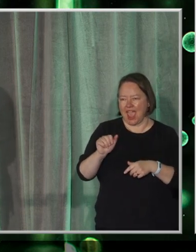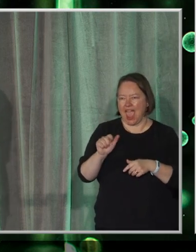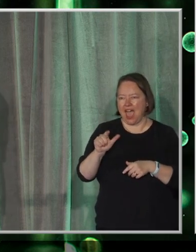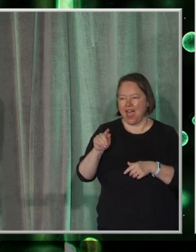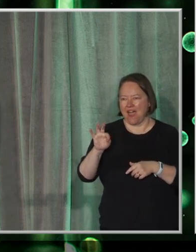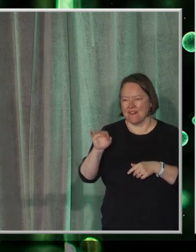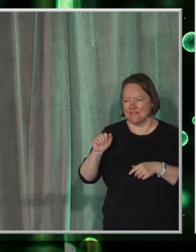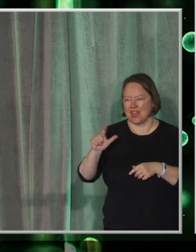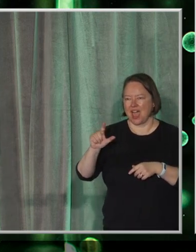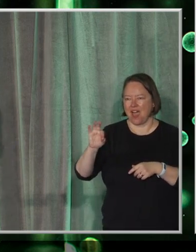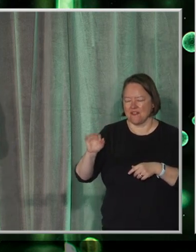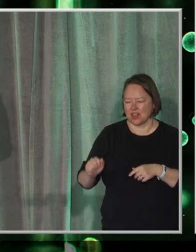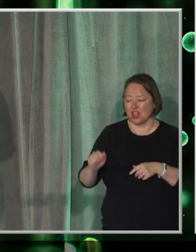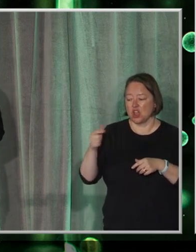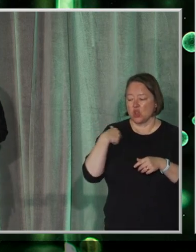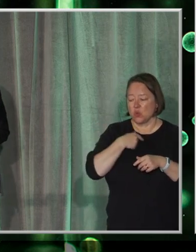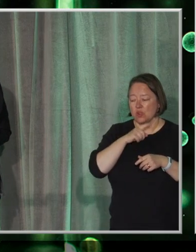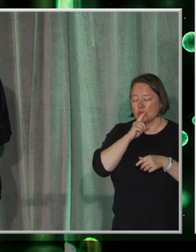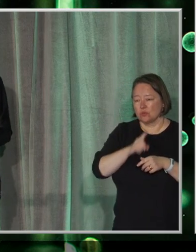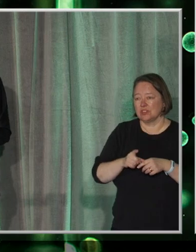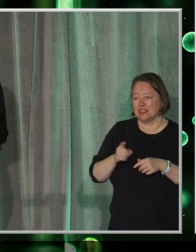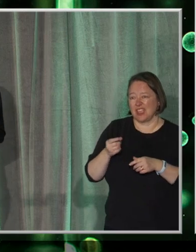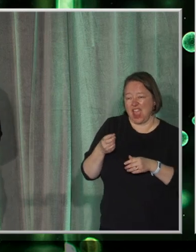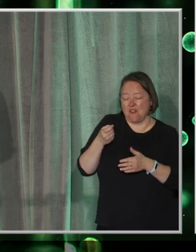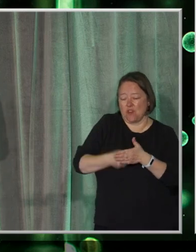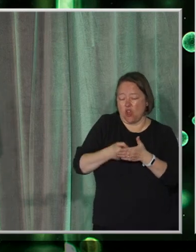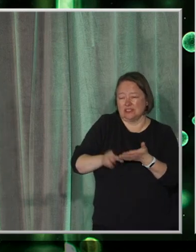the inclusiveness. We are very inclusive compared to them,